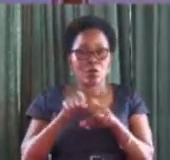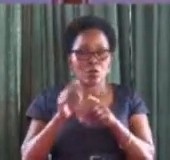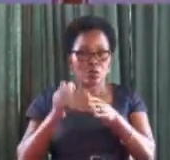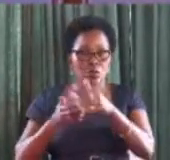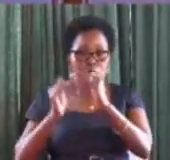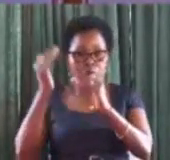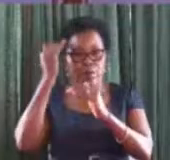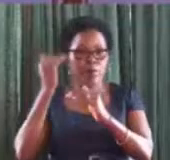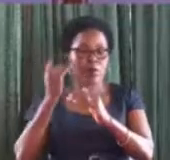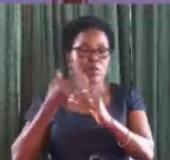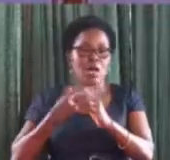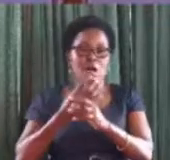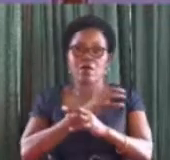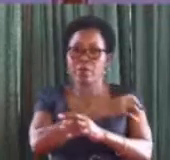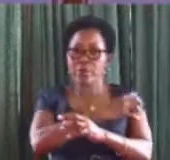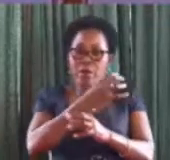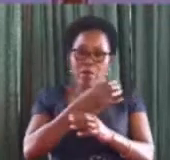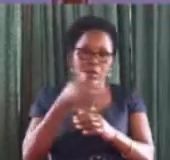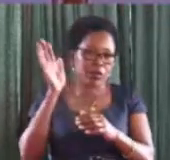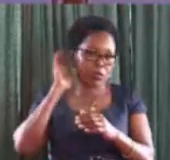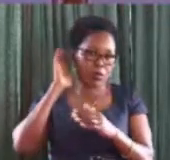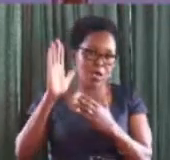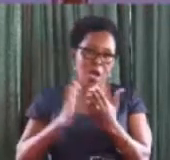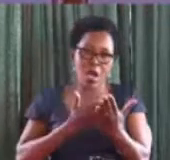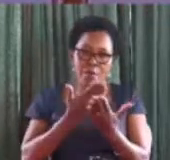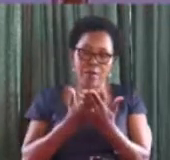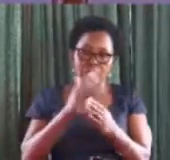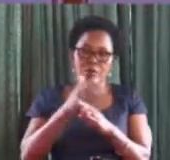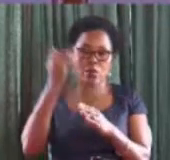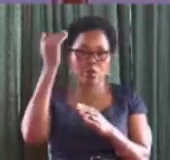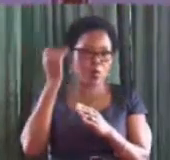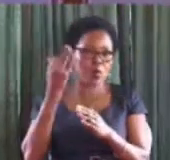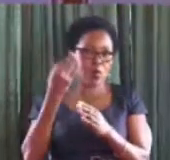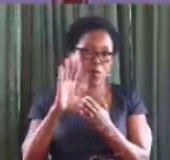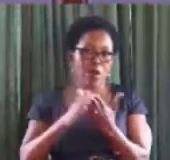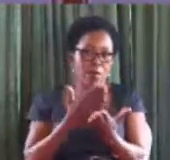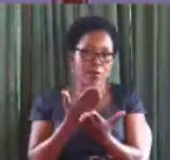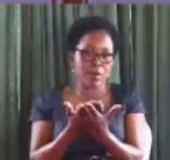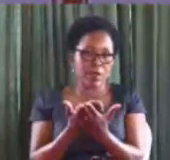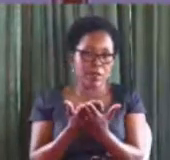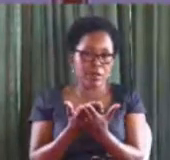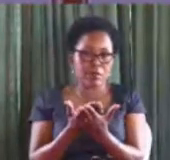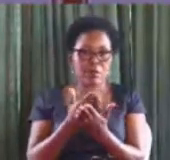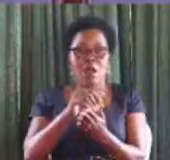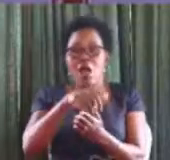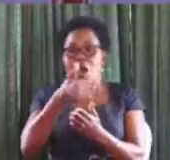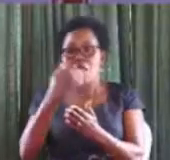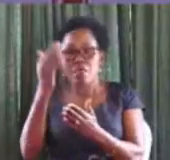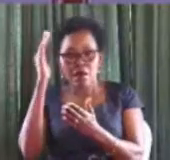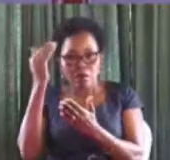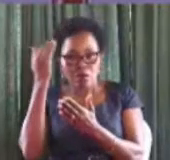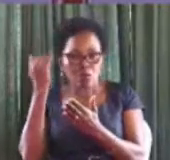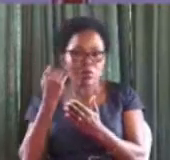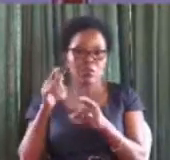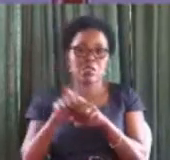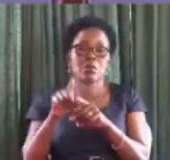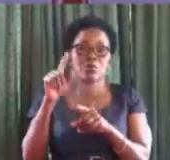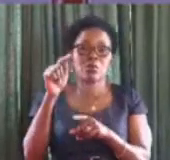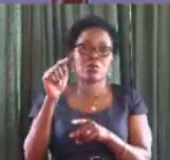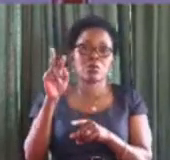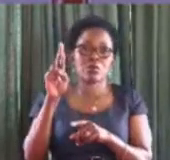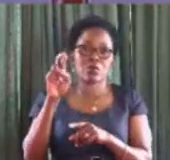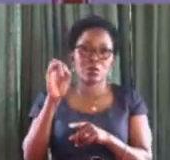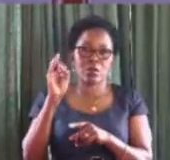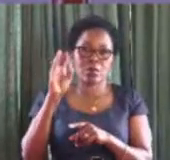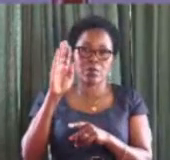jurisdiction to hear appeals from the Court of Appeal, other courts and the tribunals.